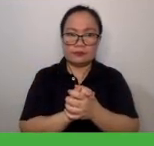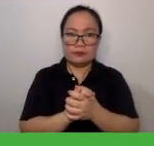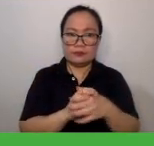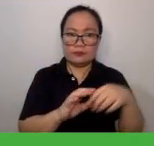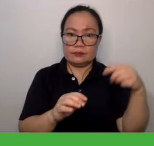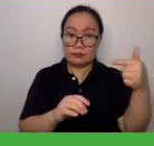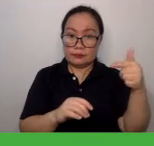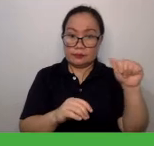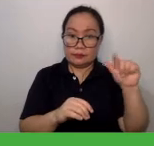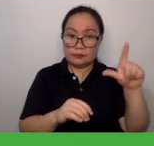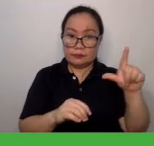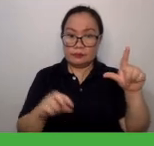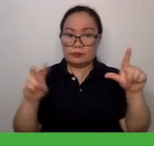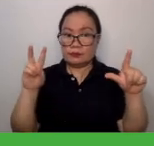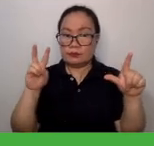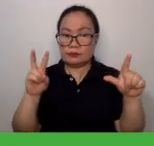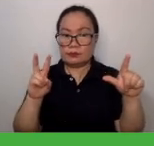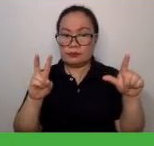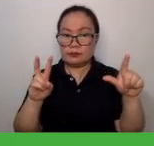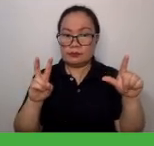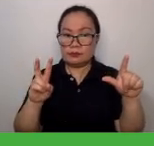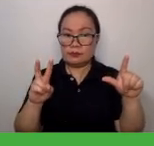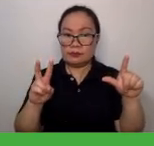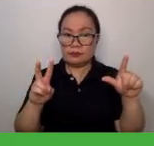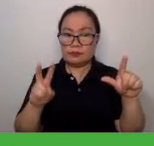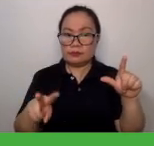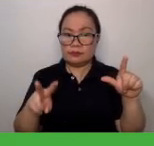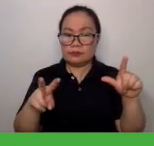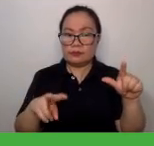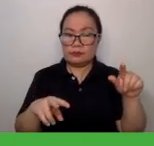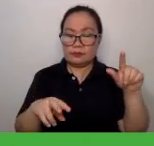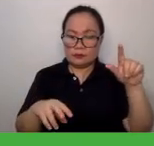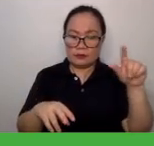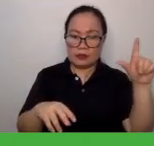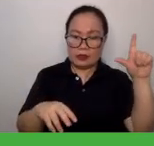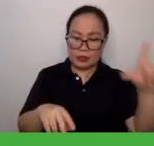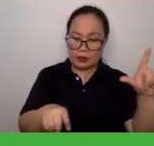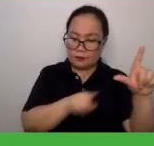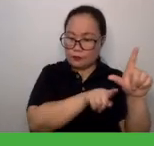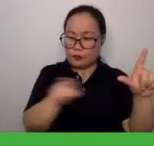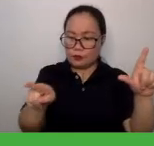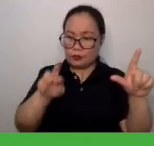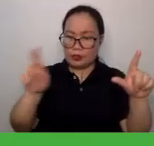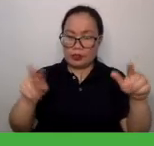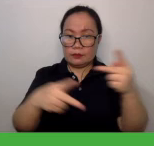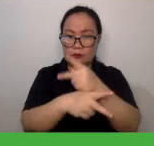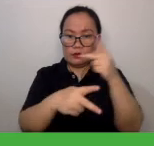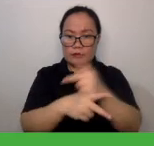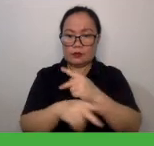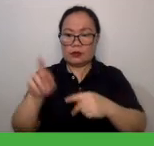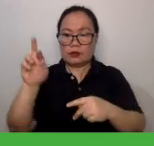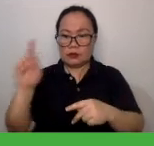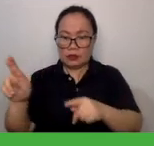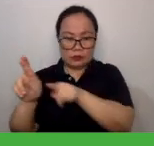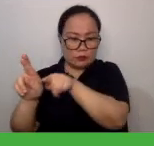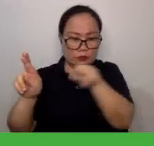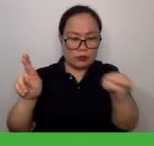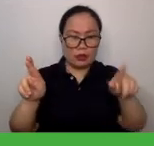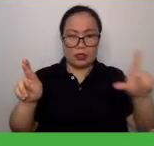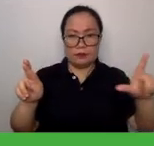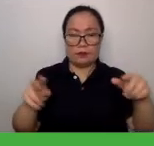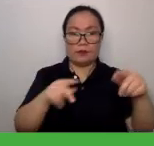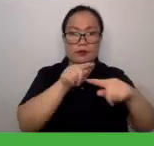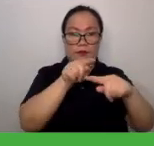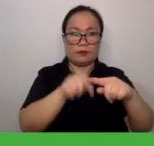to cups. Anong sabi ko? From left to right, magmumultiply ka. Pag right to left, divide. So, gallon